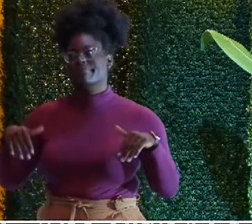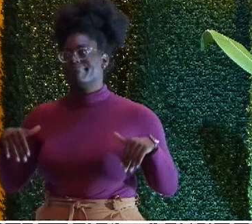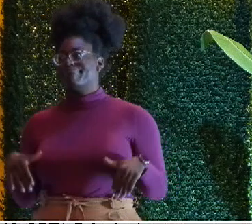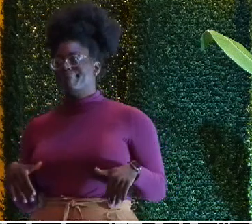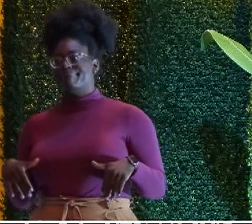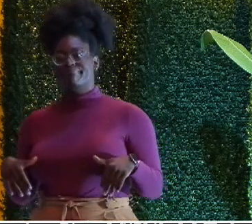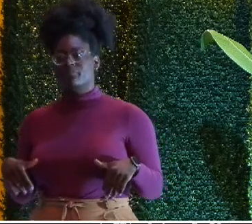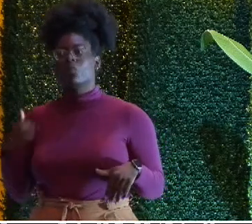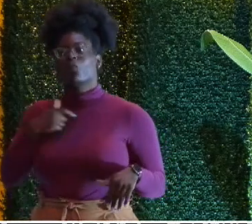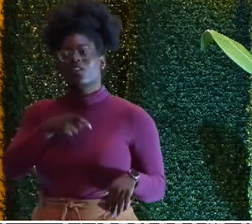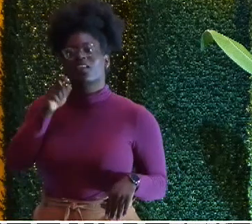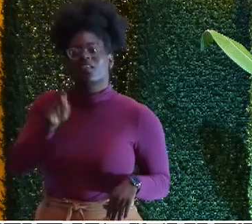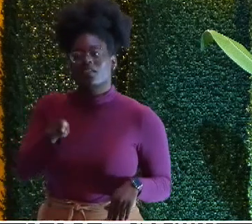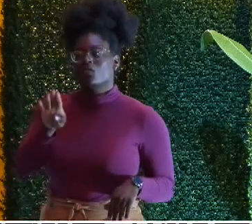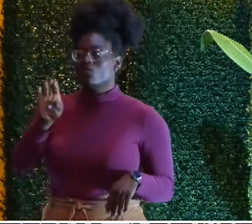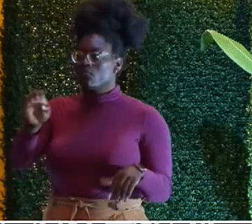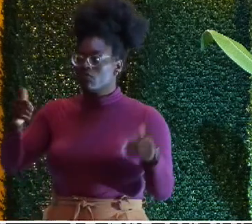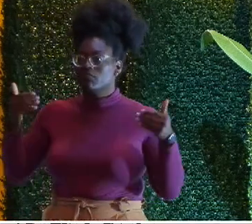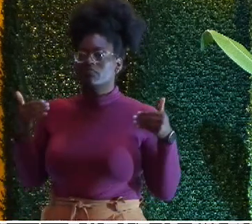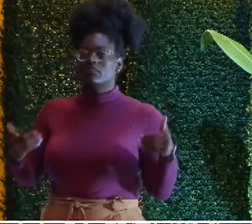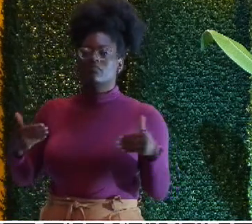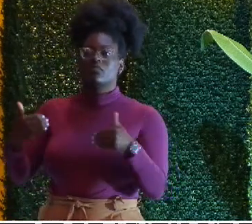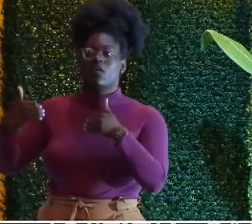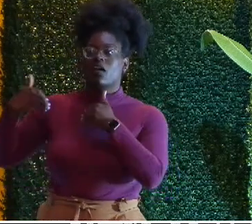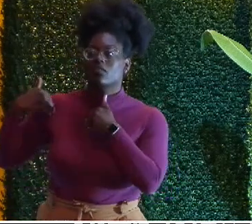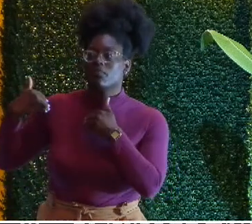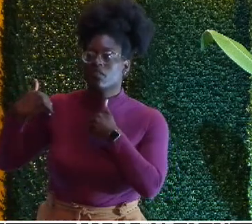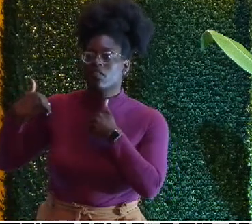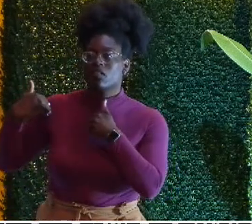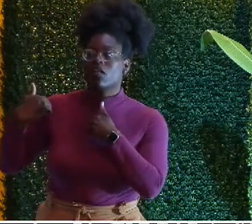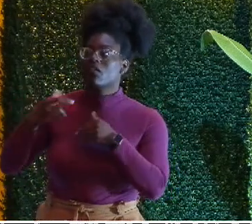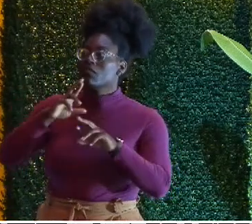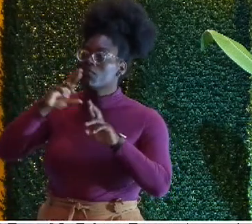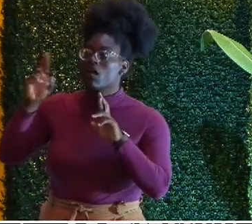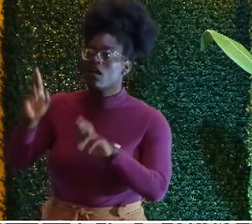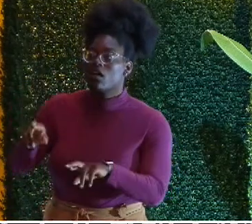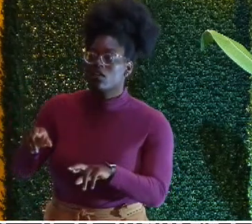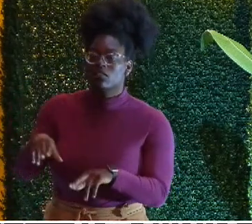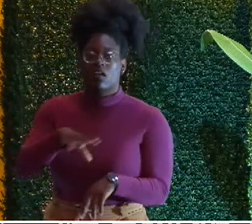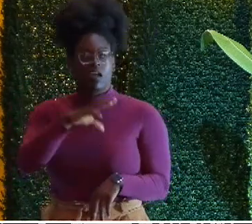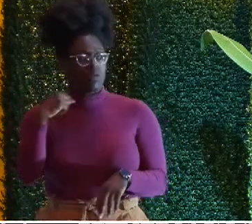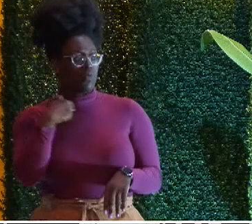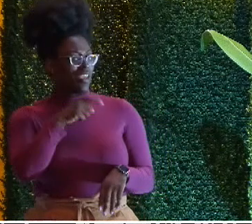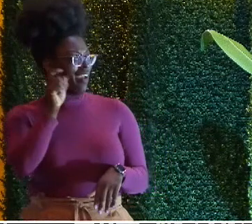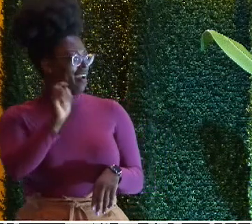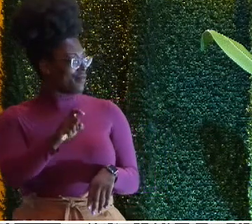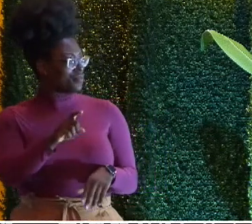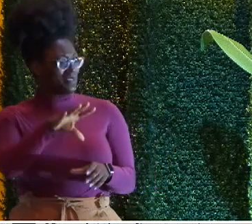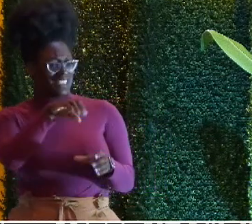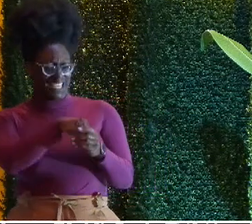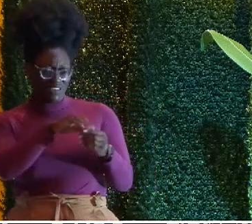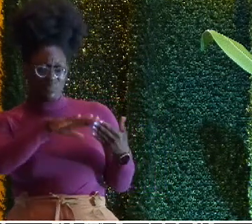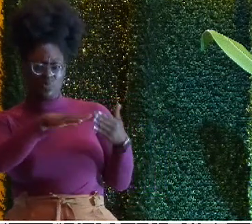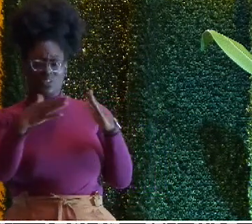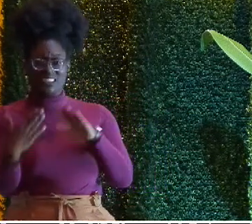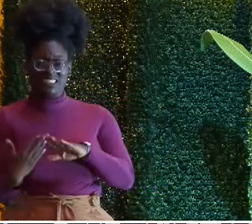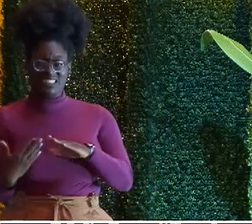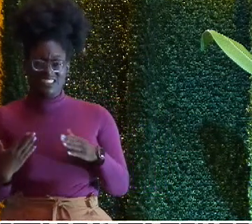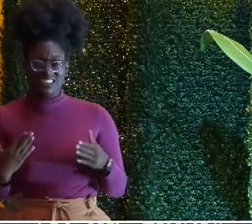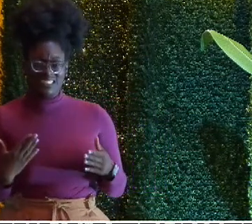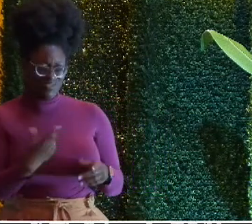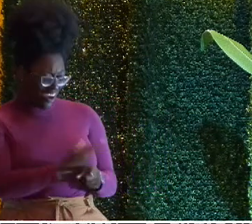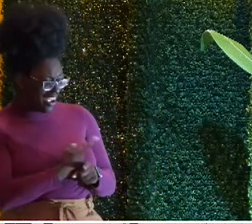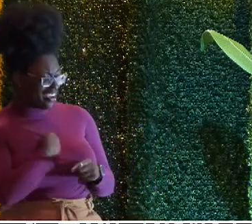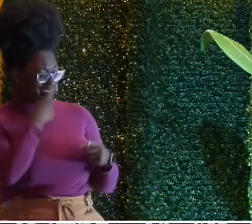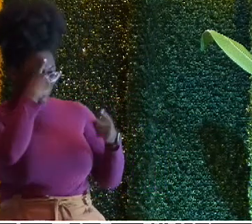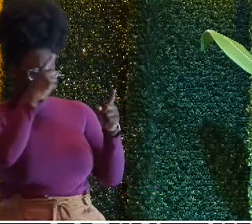we have to be accountable, and we have to be in community. And I'm emphasizing that because we're in a time